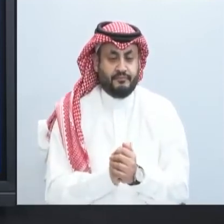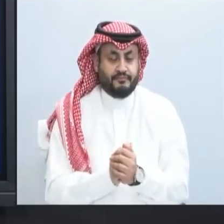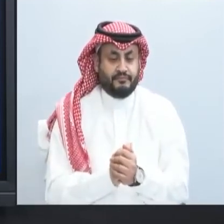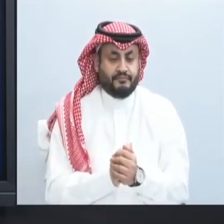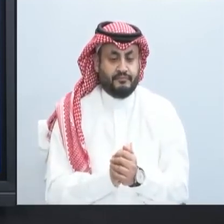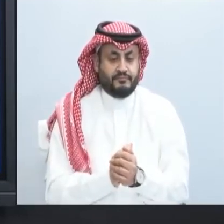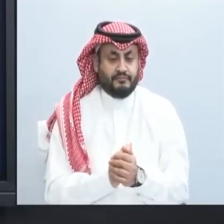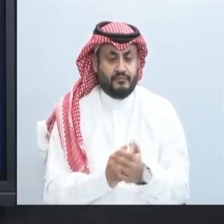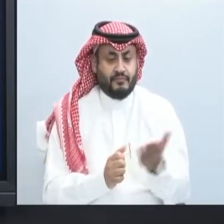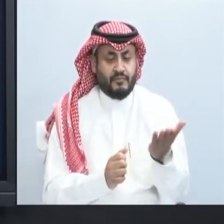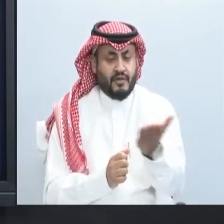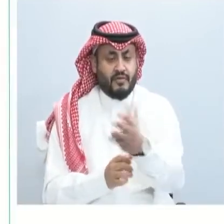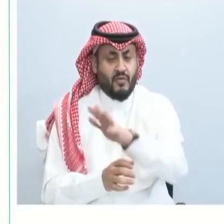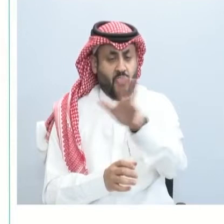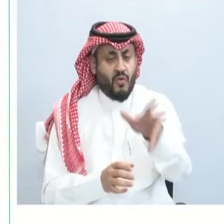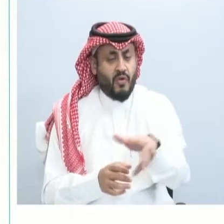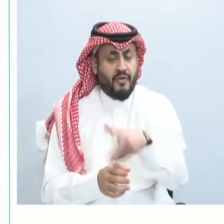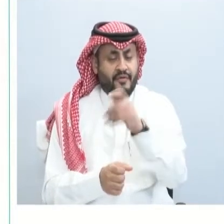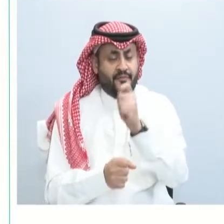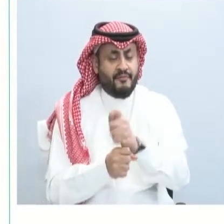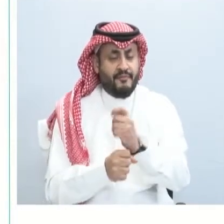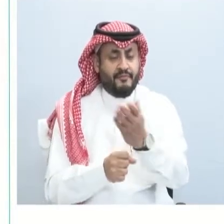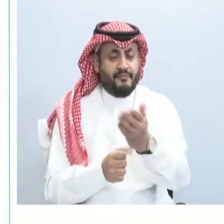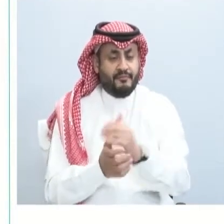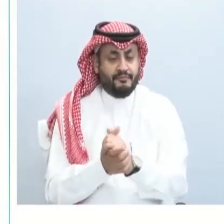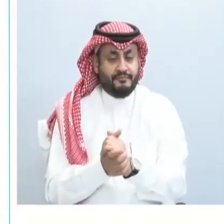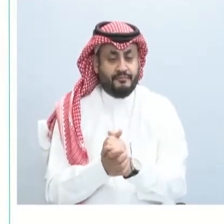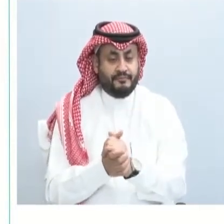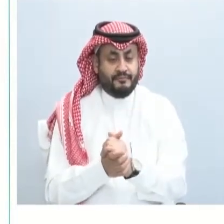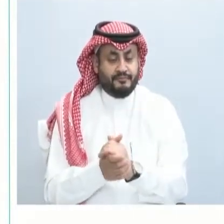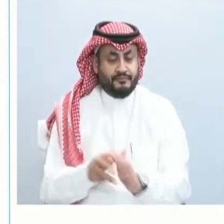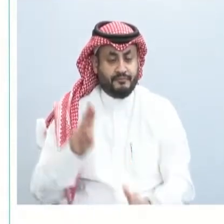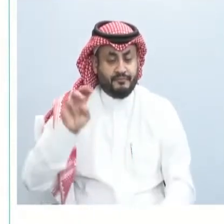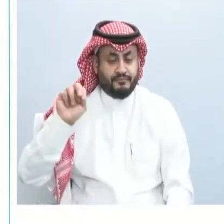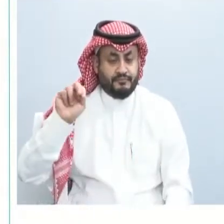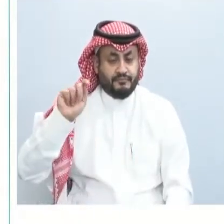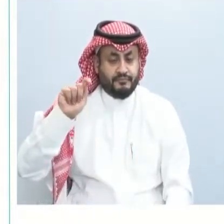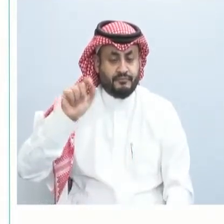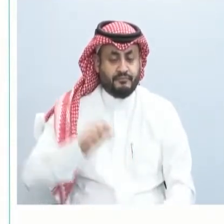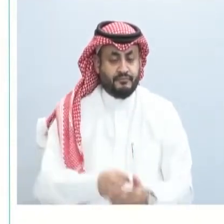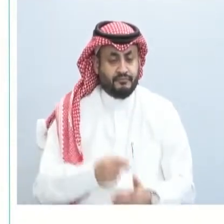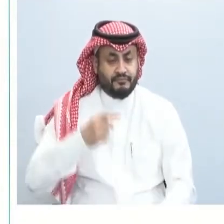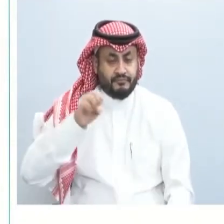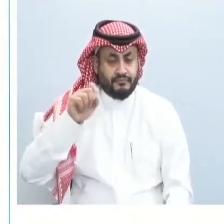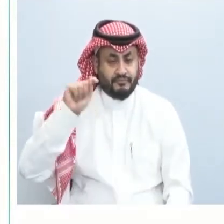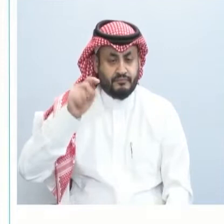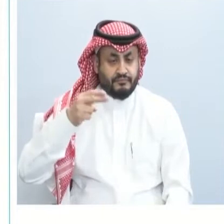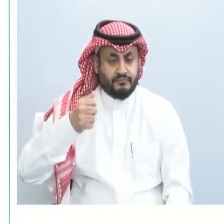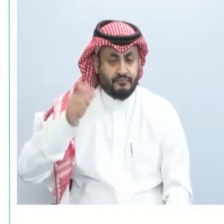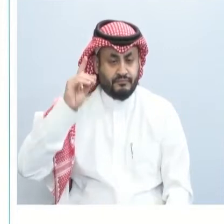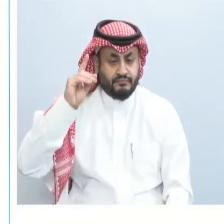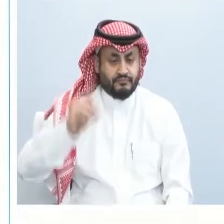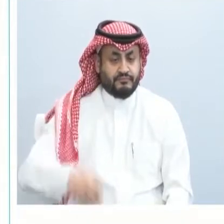of these verbs, as you can see here, went, got, was, had,